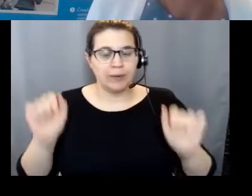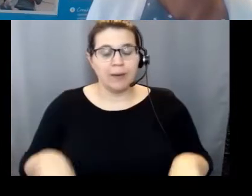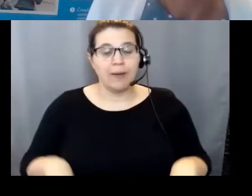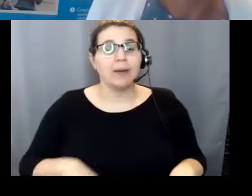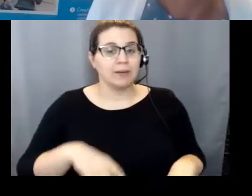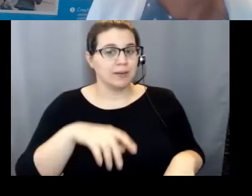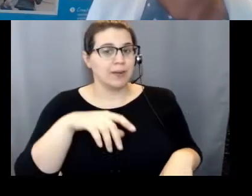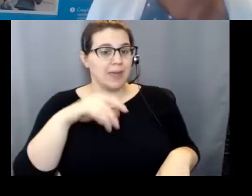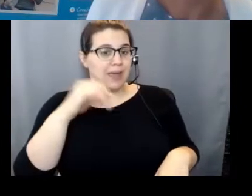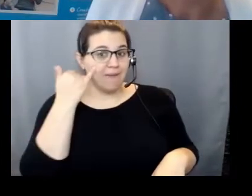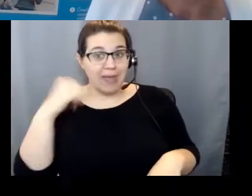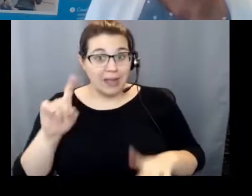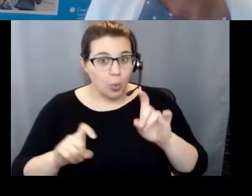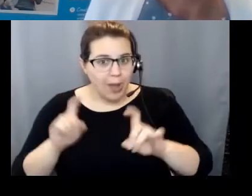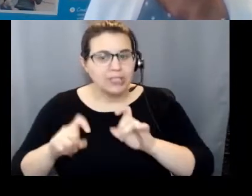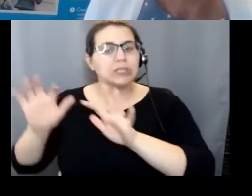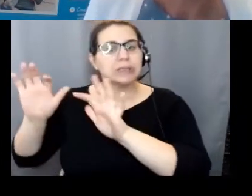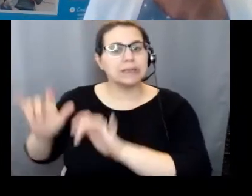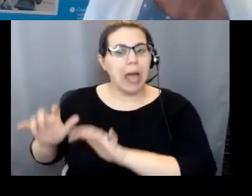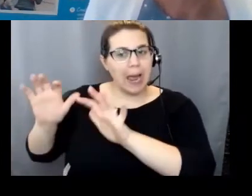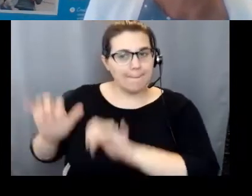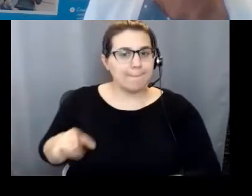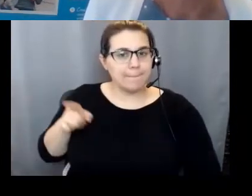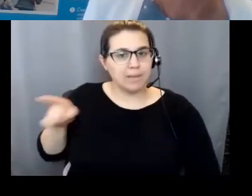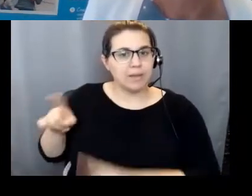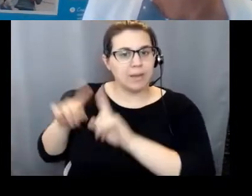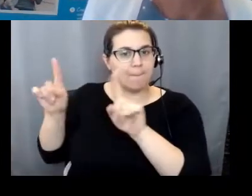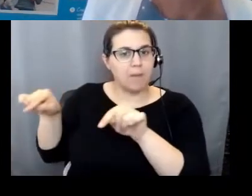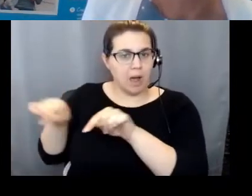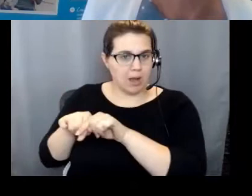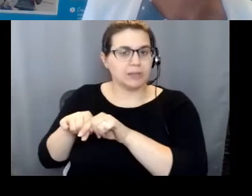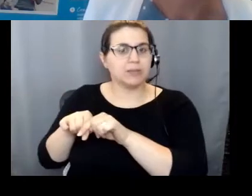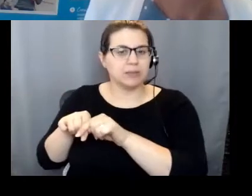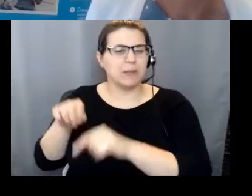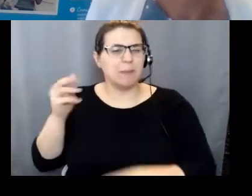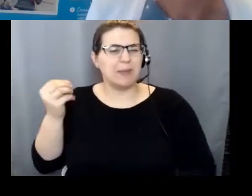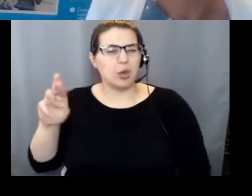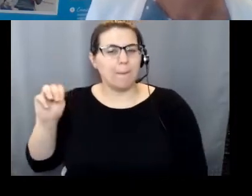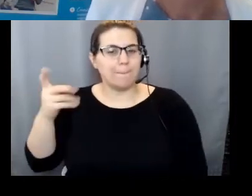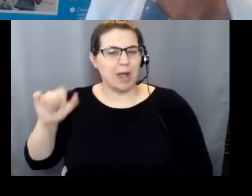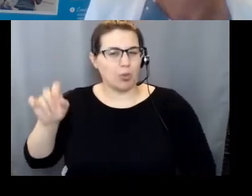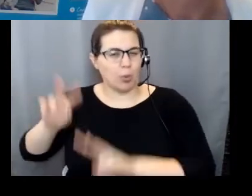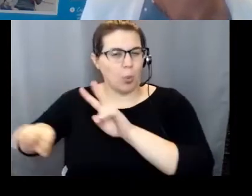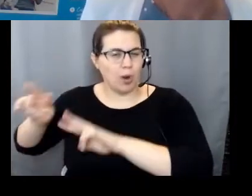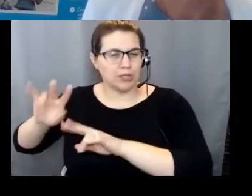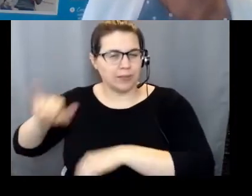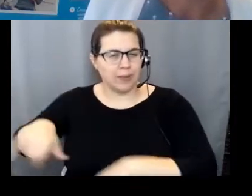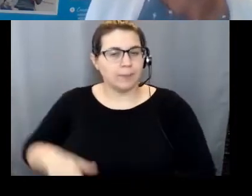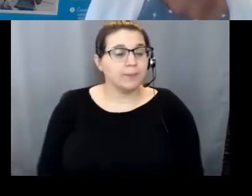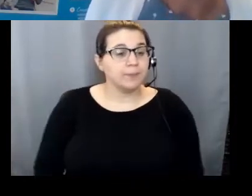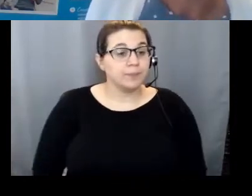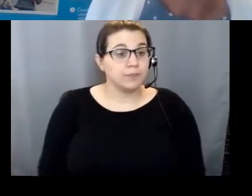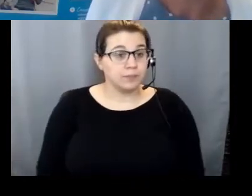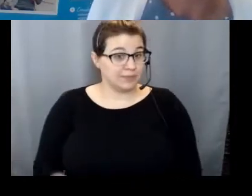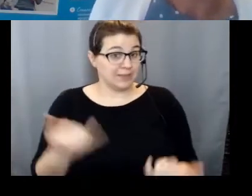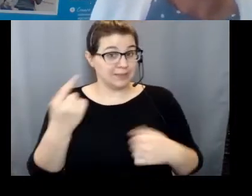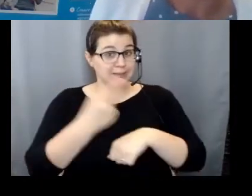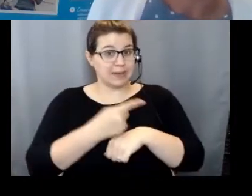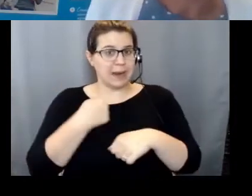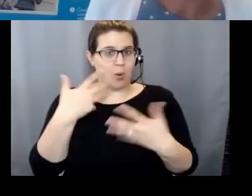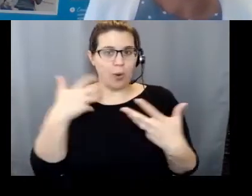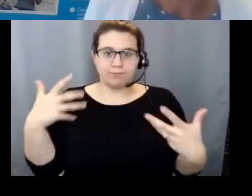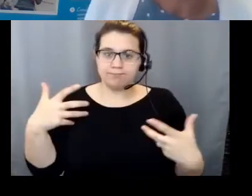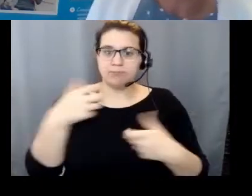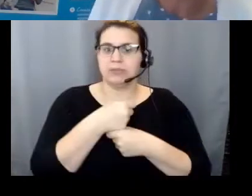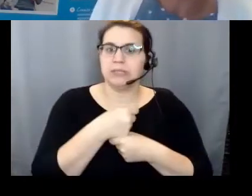Mallory. So during this first portion of the webinar, I'm going to provide a brief and just a very high-level